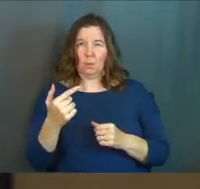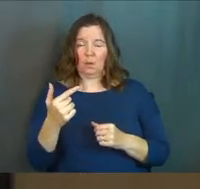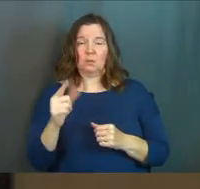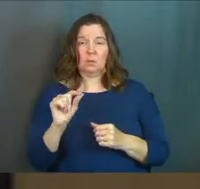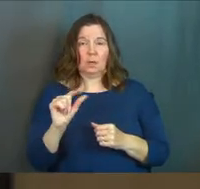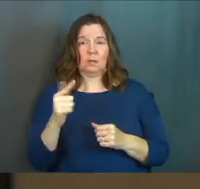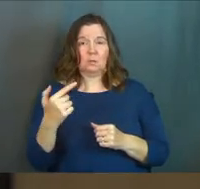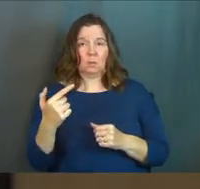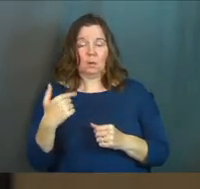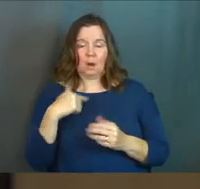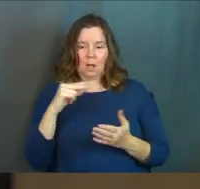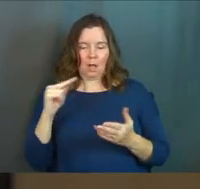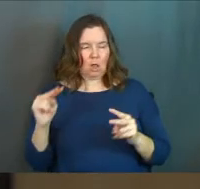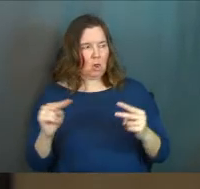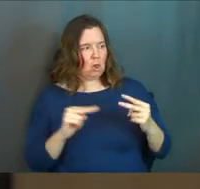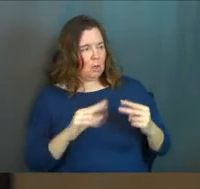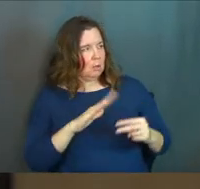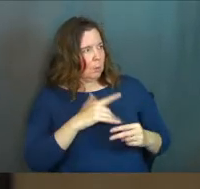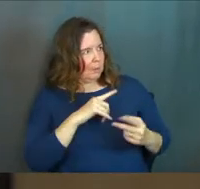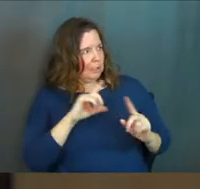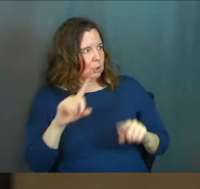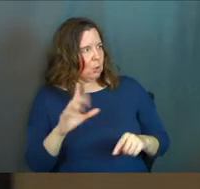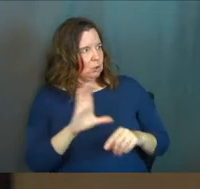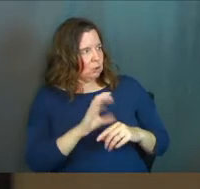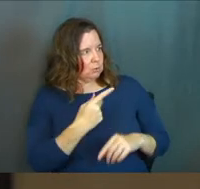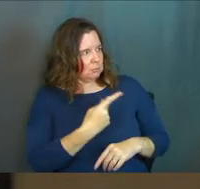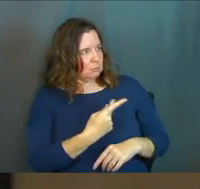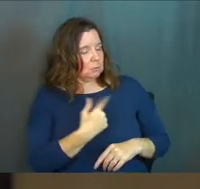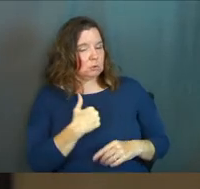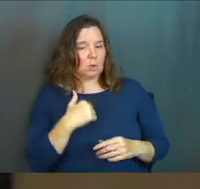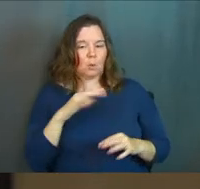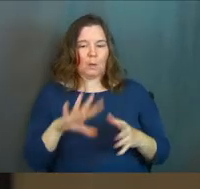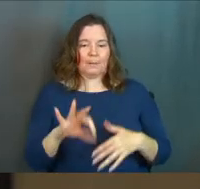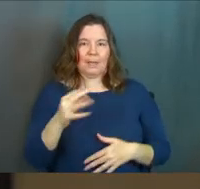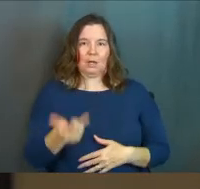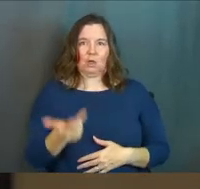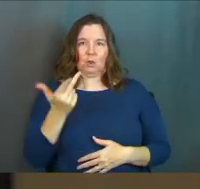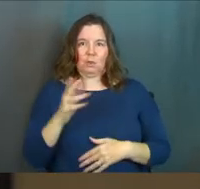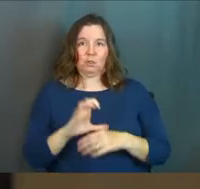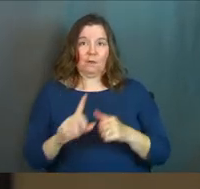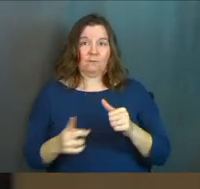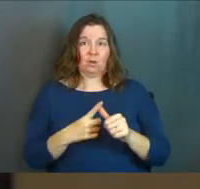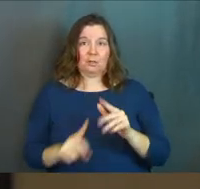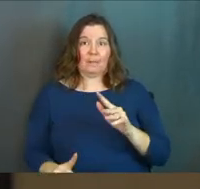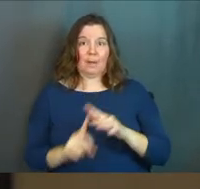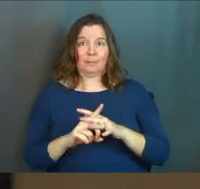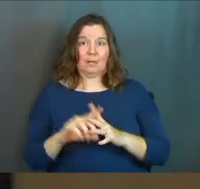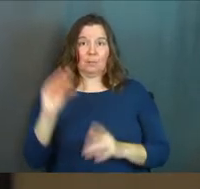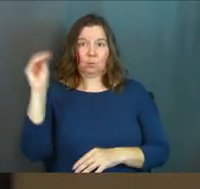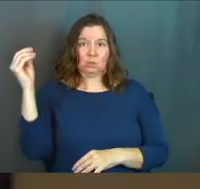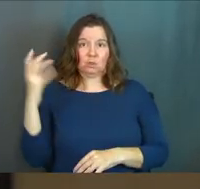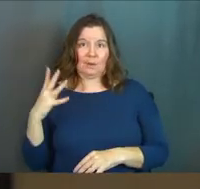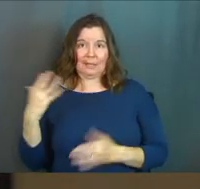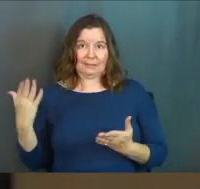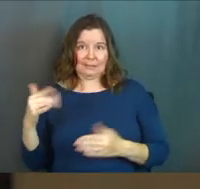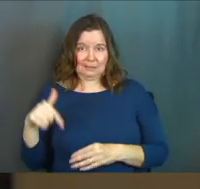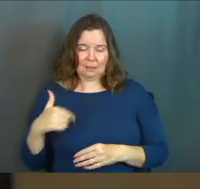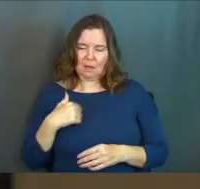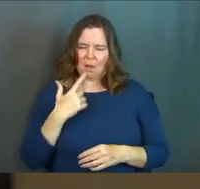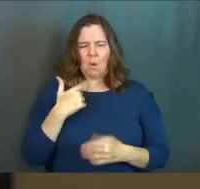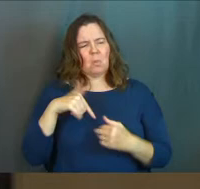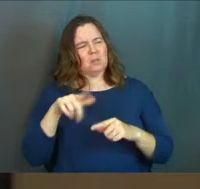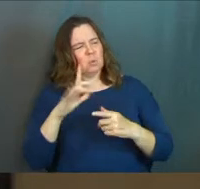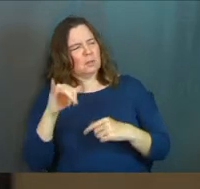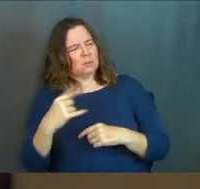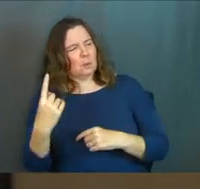2021, I looked at her and I said, we need to go to church. So we picked three churches. First church came up was Grace. I said, let's